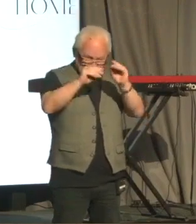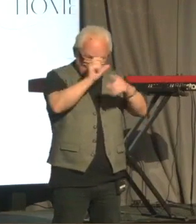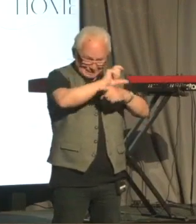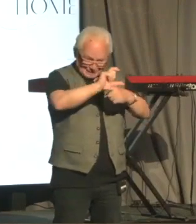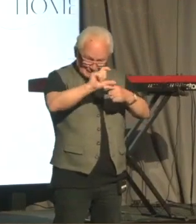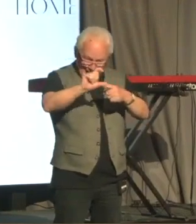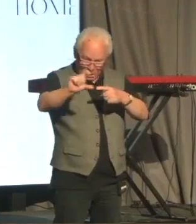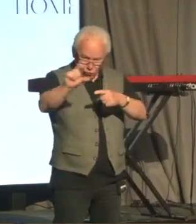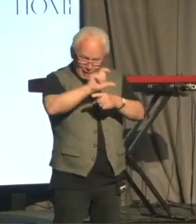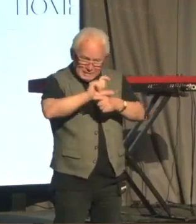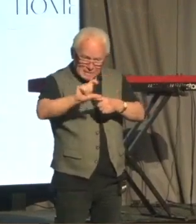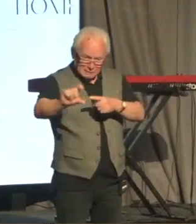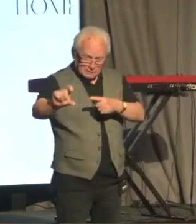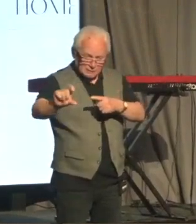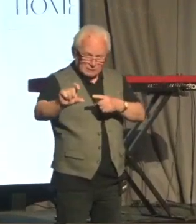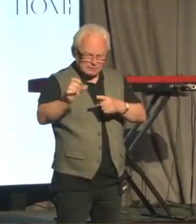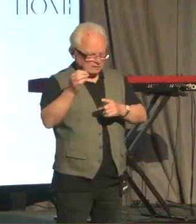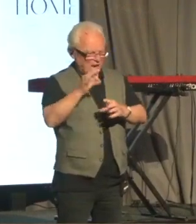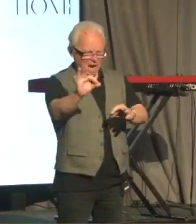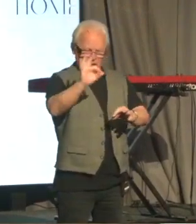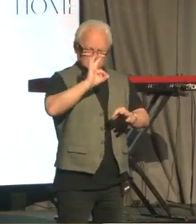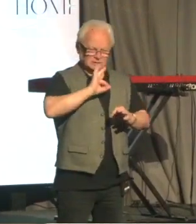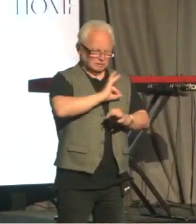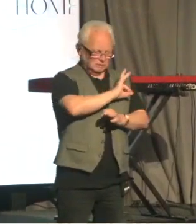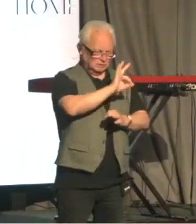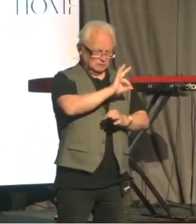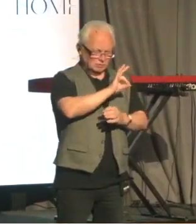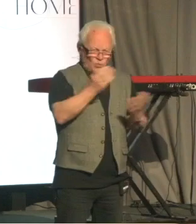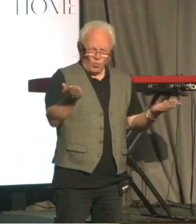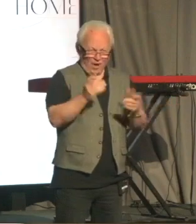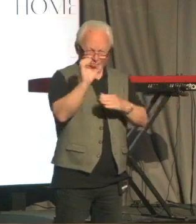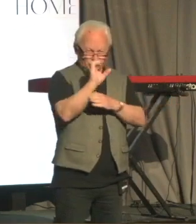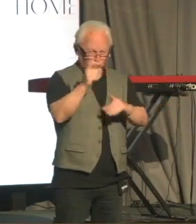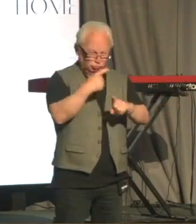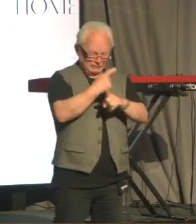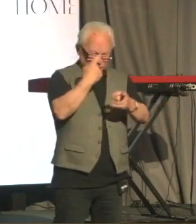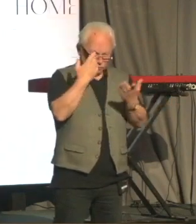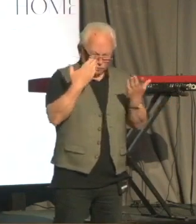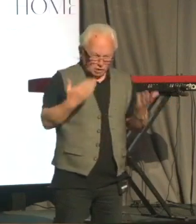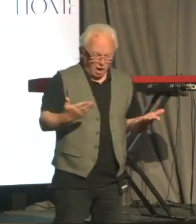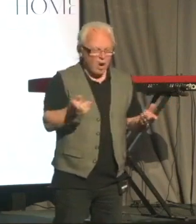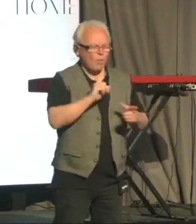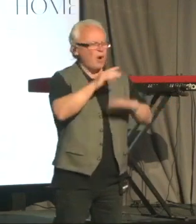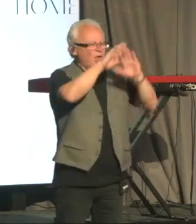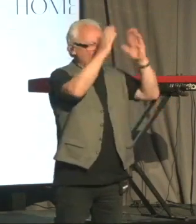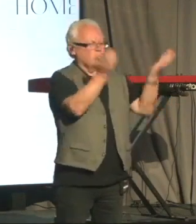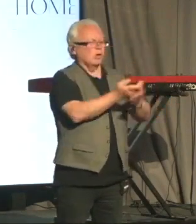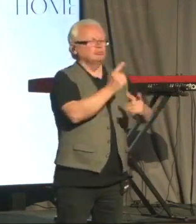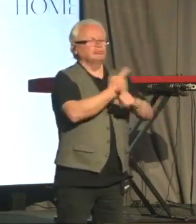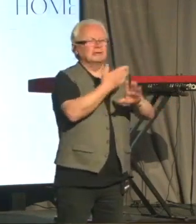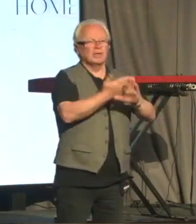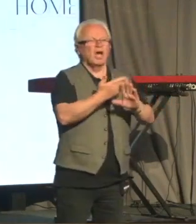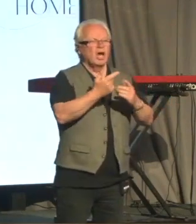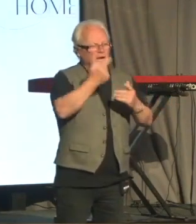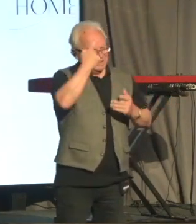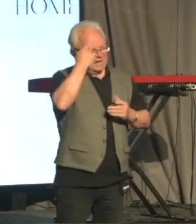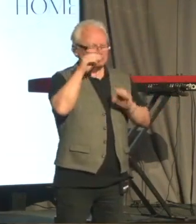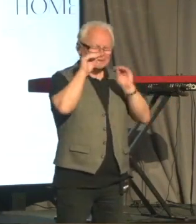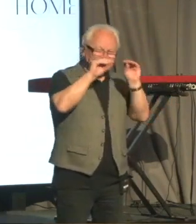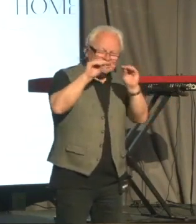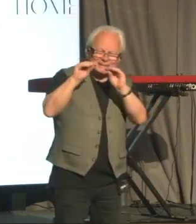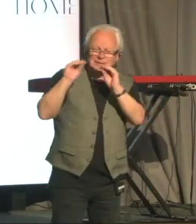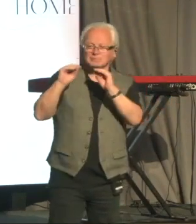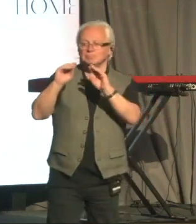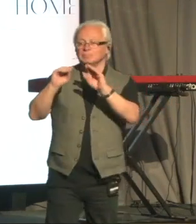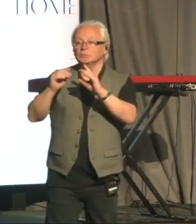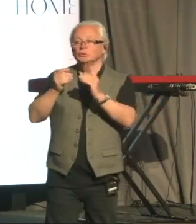Where is the world right now? What could we bring to encourage the people? And we talked about maybe